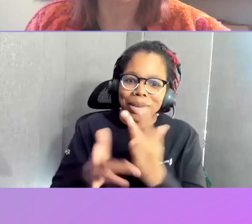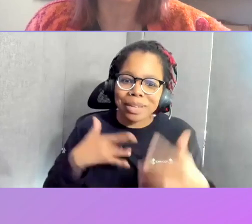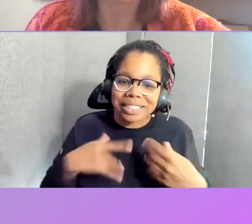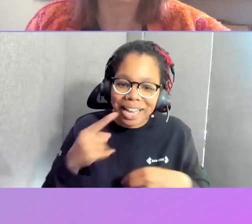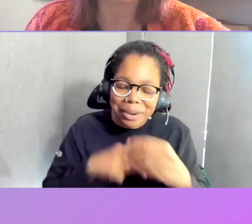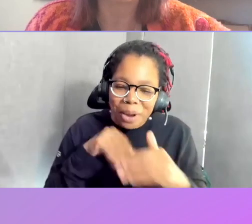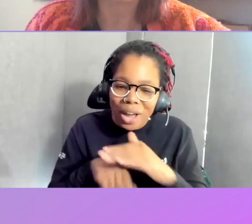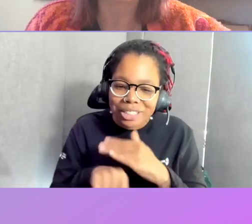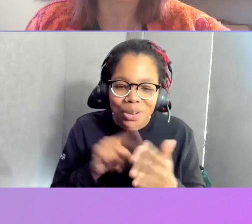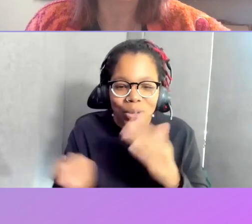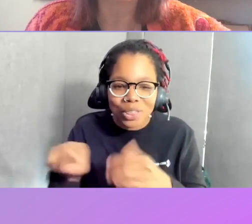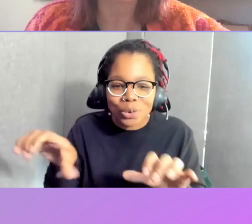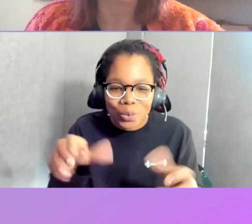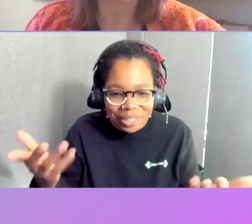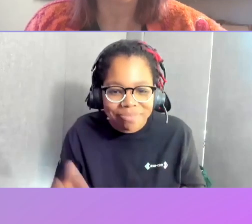accessibility and what they're doing.